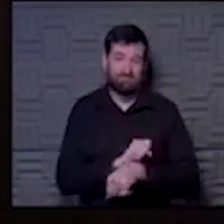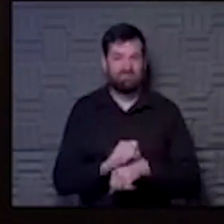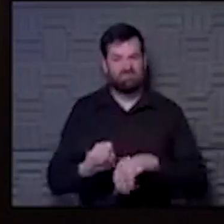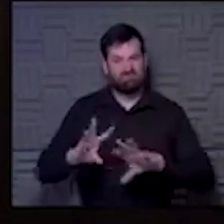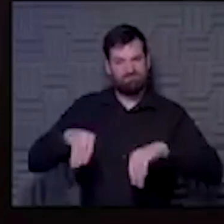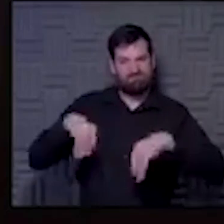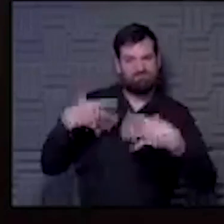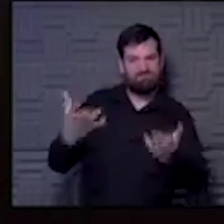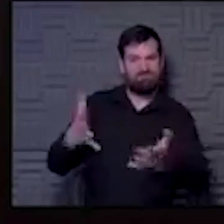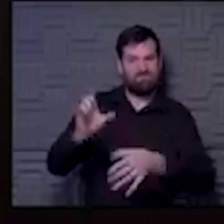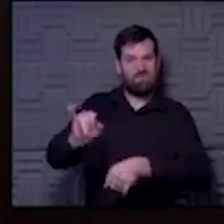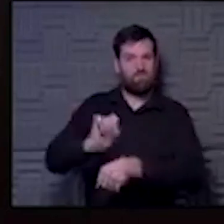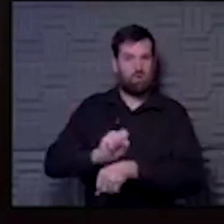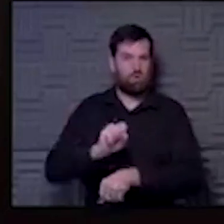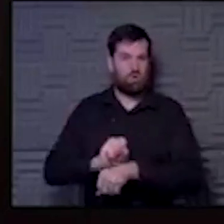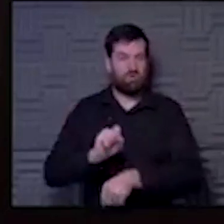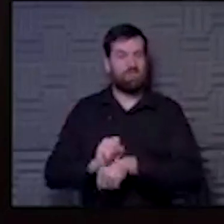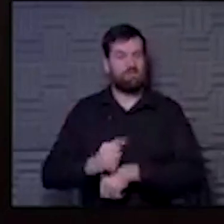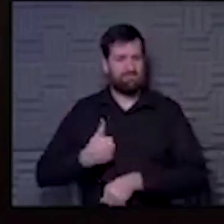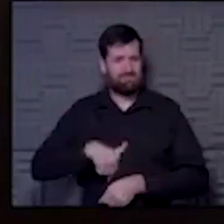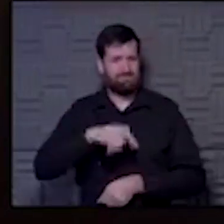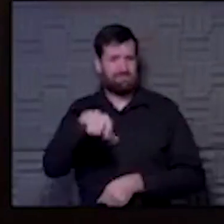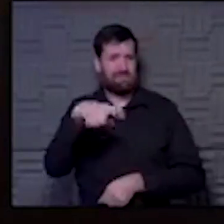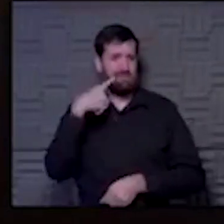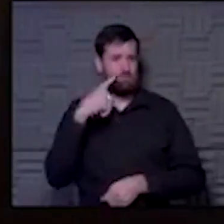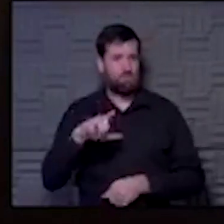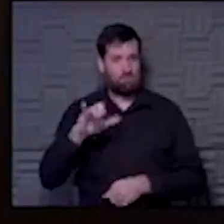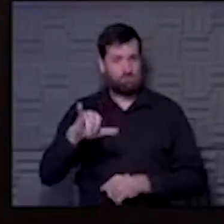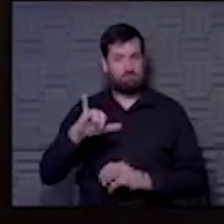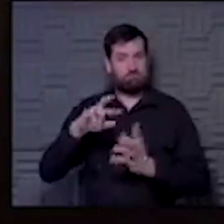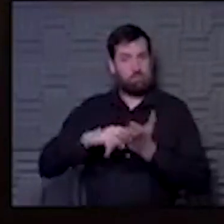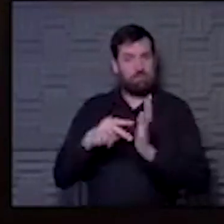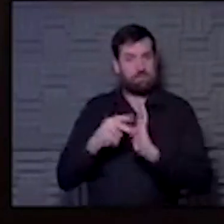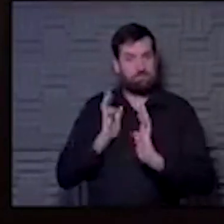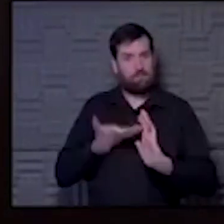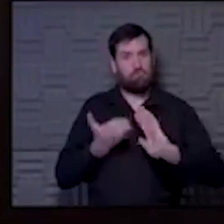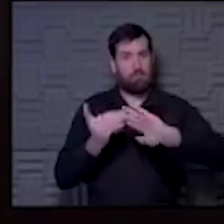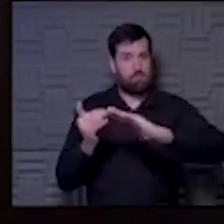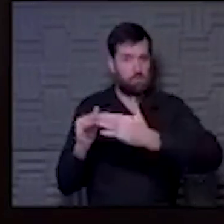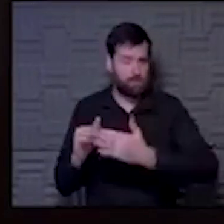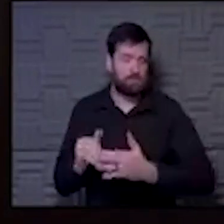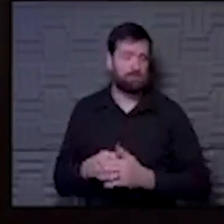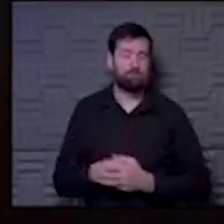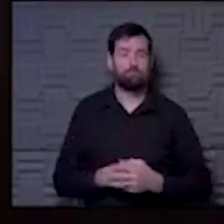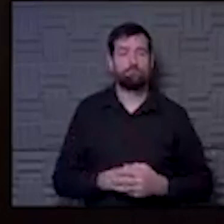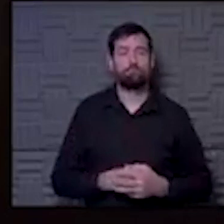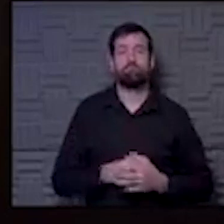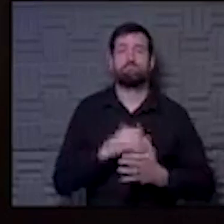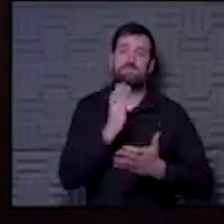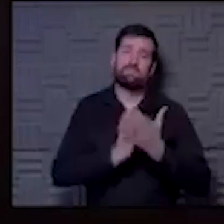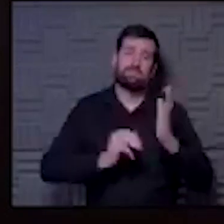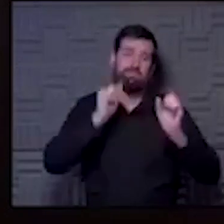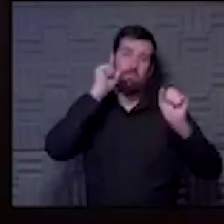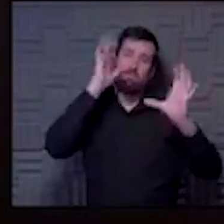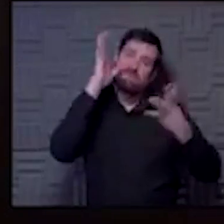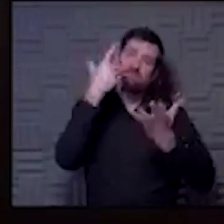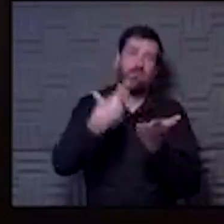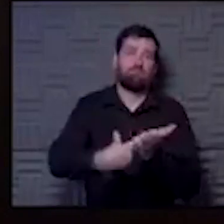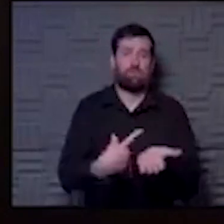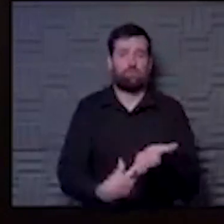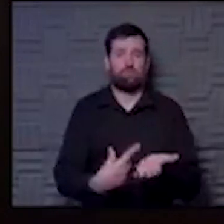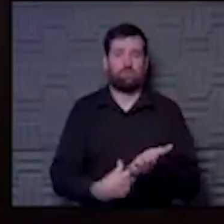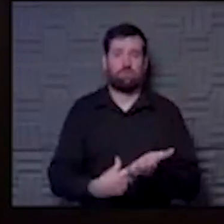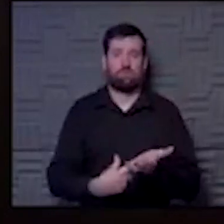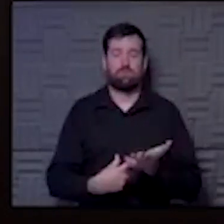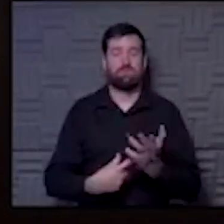that work that we all need to do for a common purpose to our community. And some of the amazing conversations